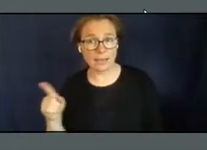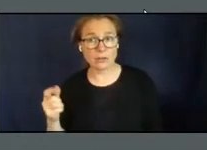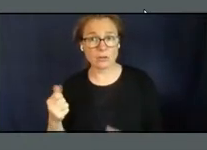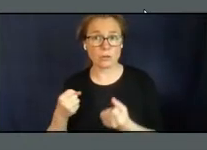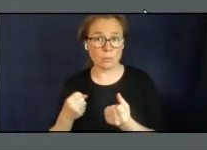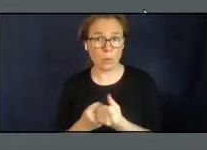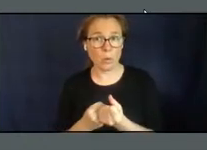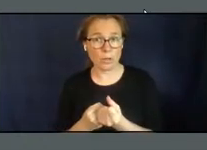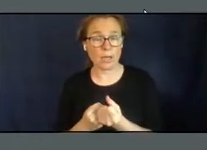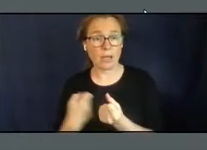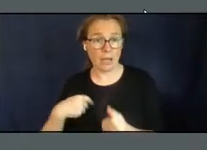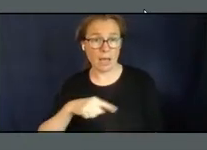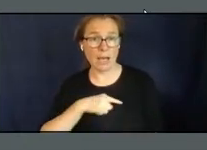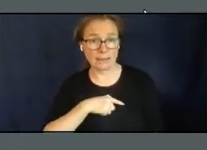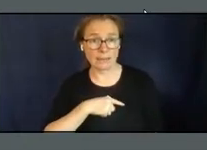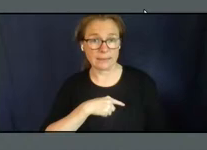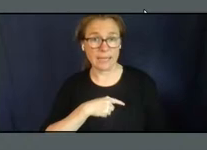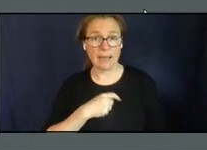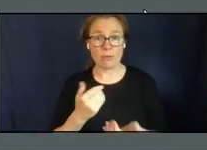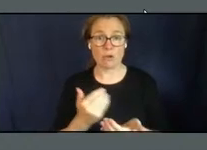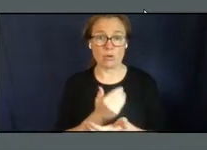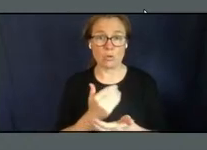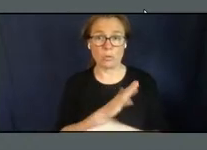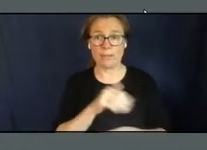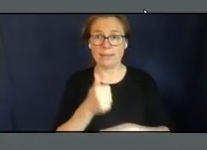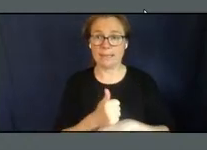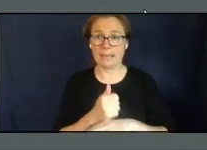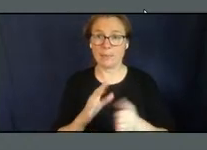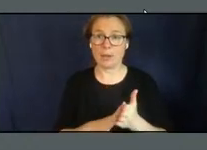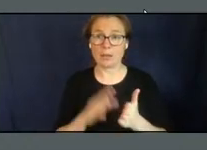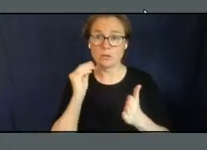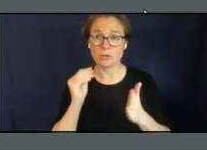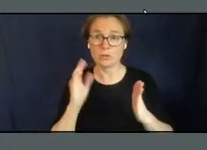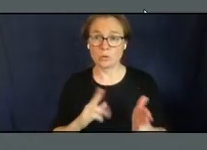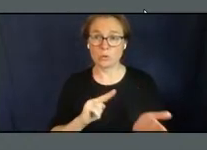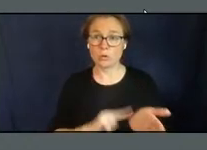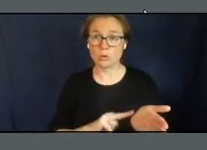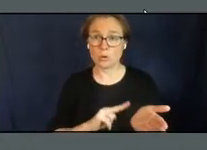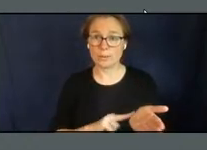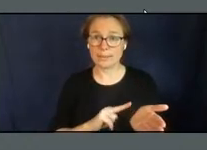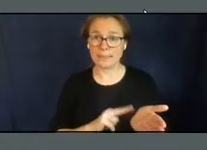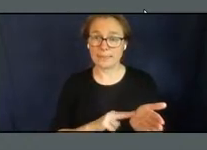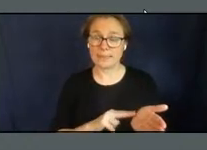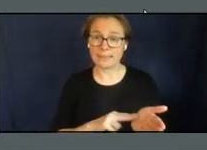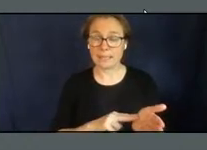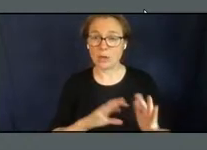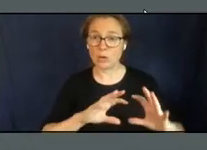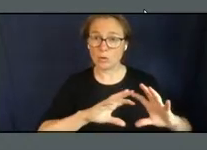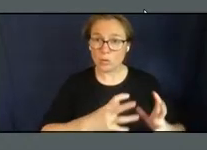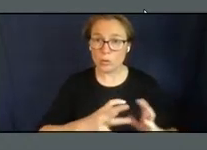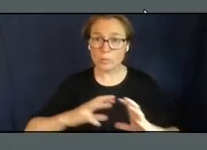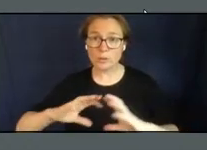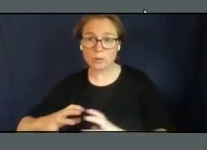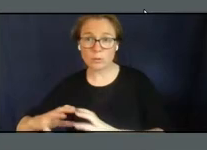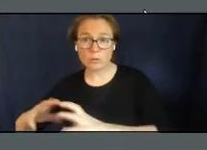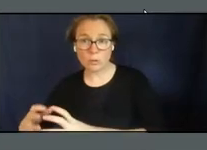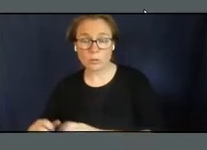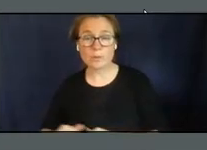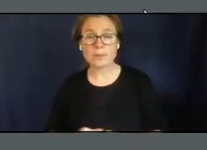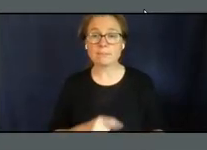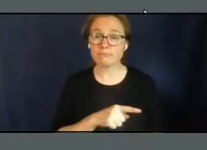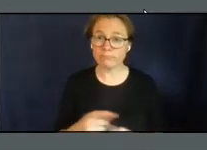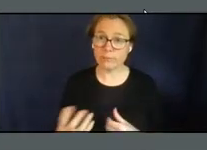especially our newly formed student nursing interest groups. So they've been participating in